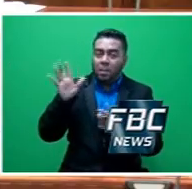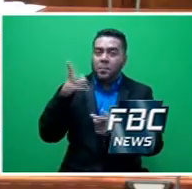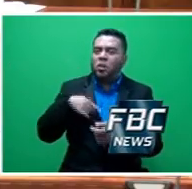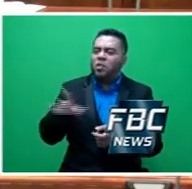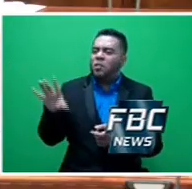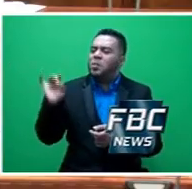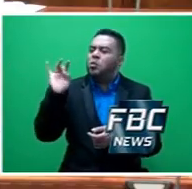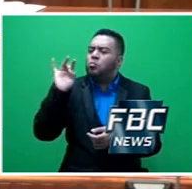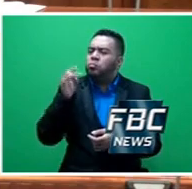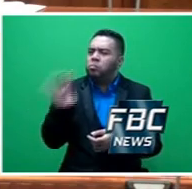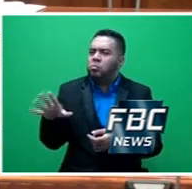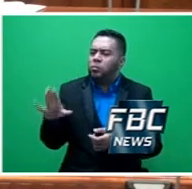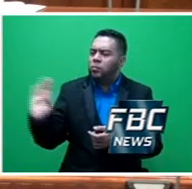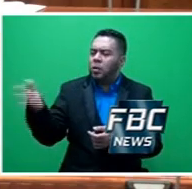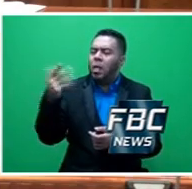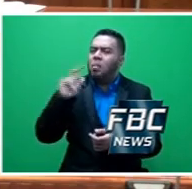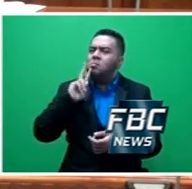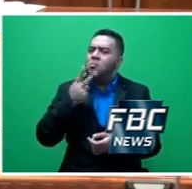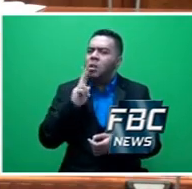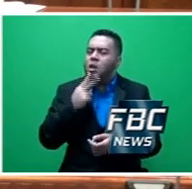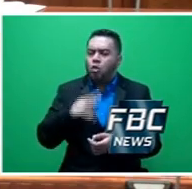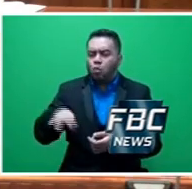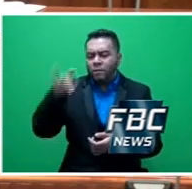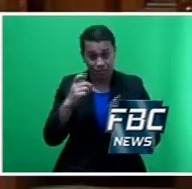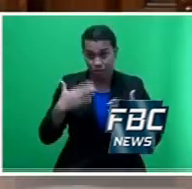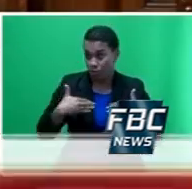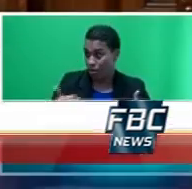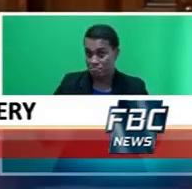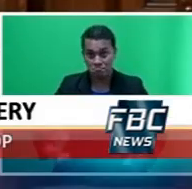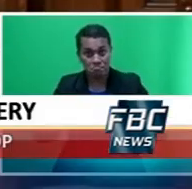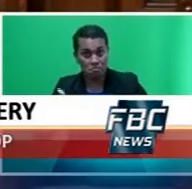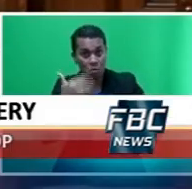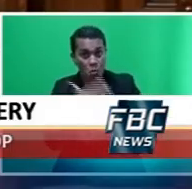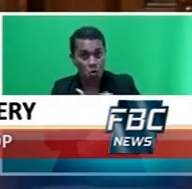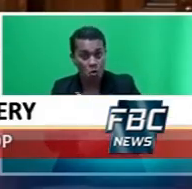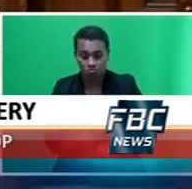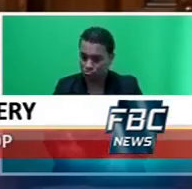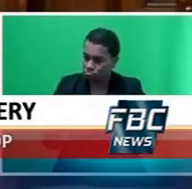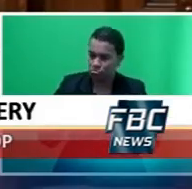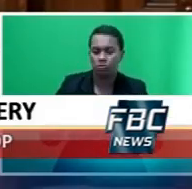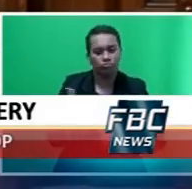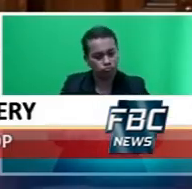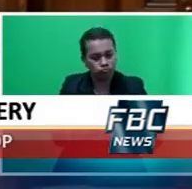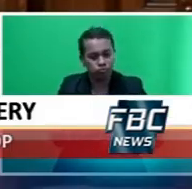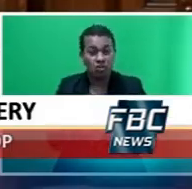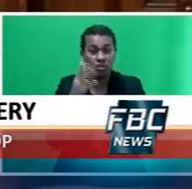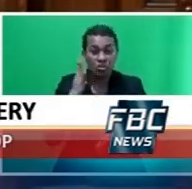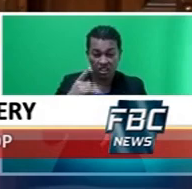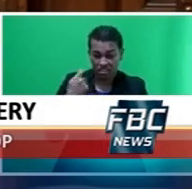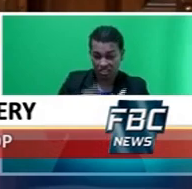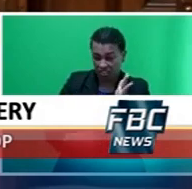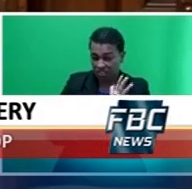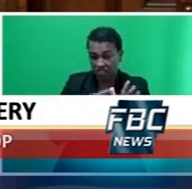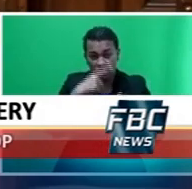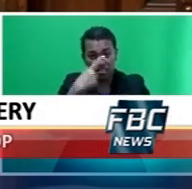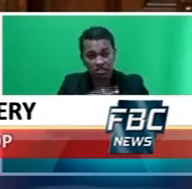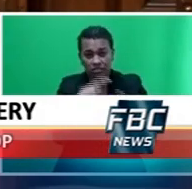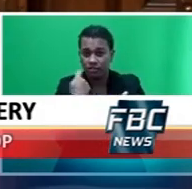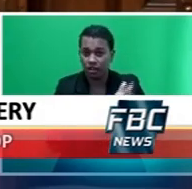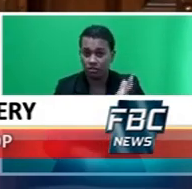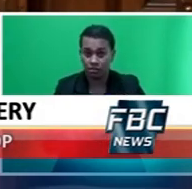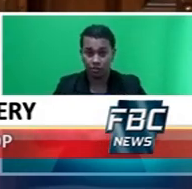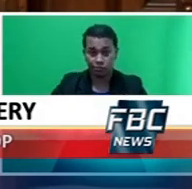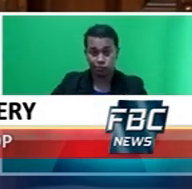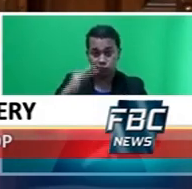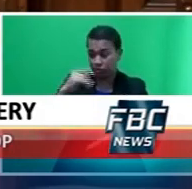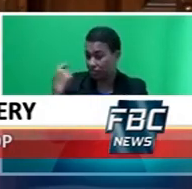out. The Economy Minister also thanking the Prime Minister for his leadership, adding he would never follow a politician